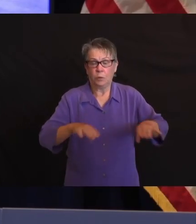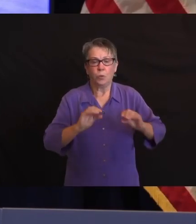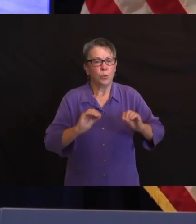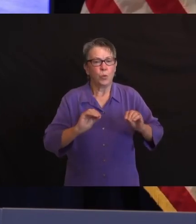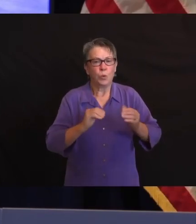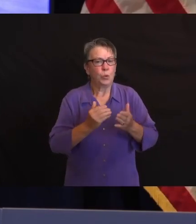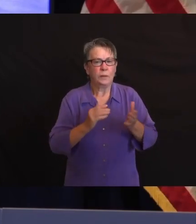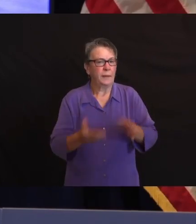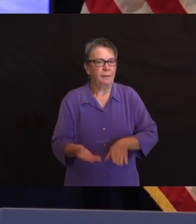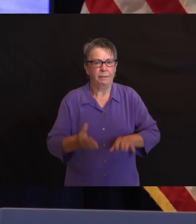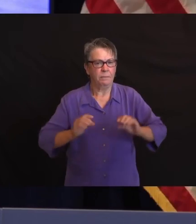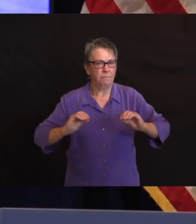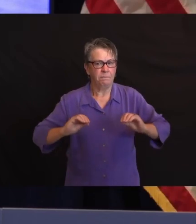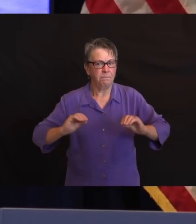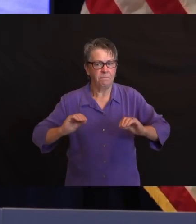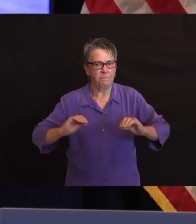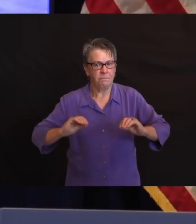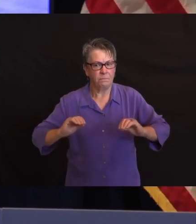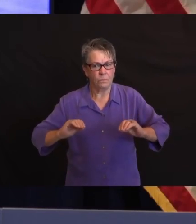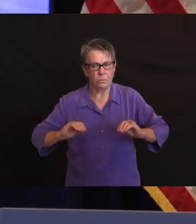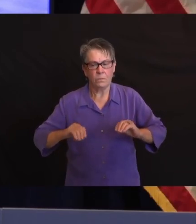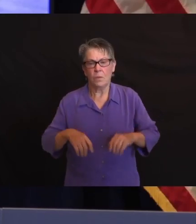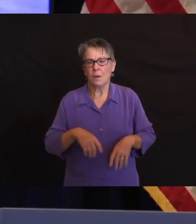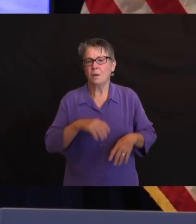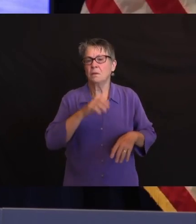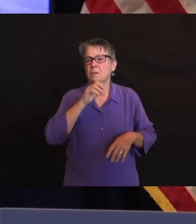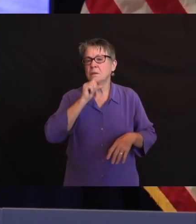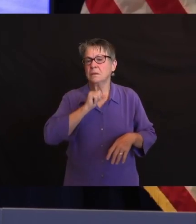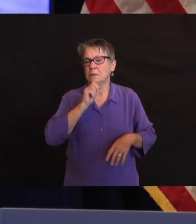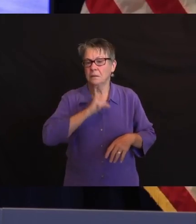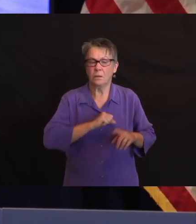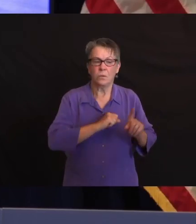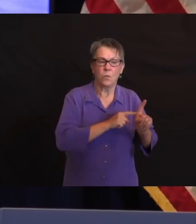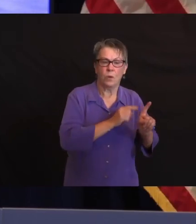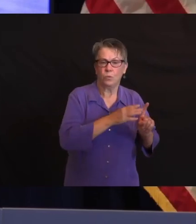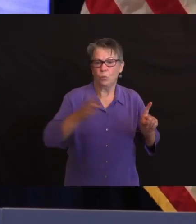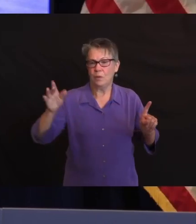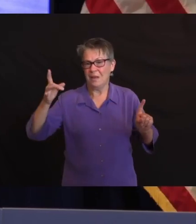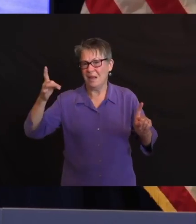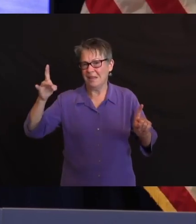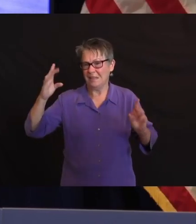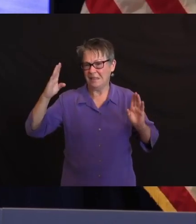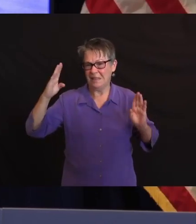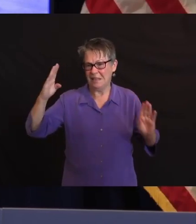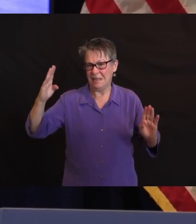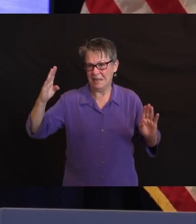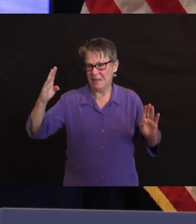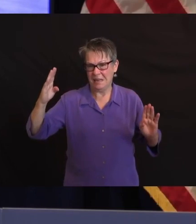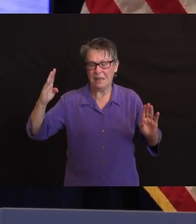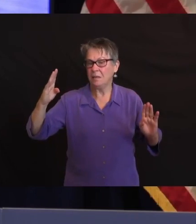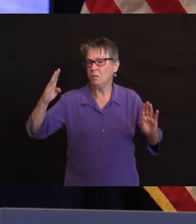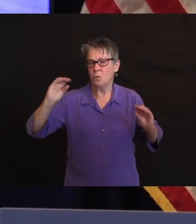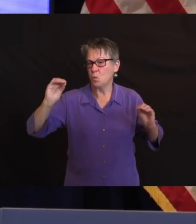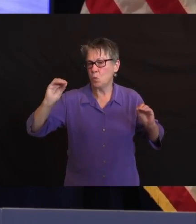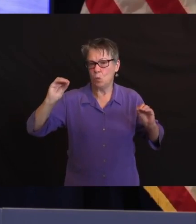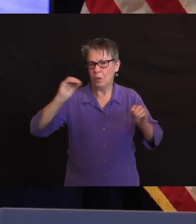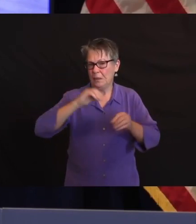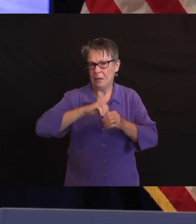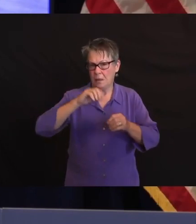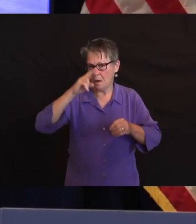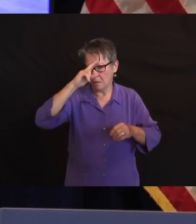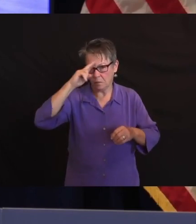18. None of these children are currently hospitalized. The breakdown of race and ethnicity of these cases is white